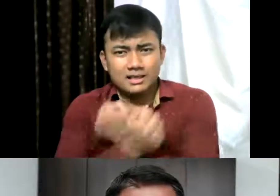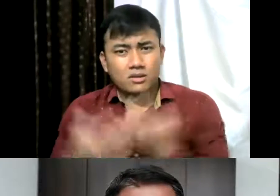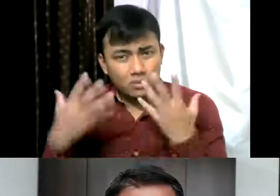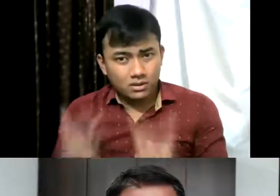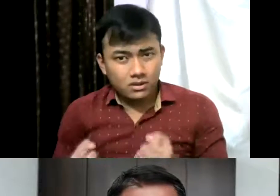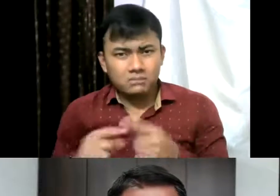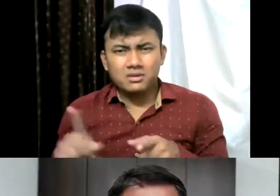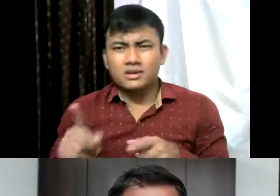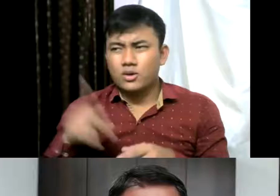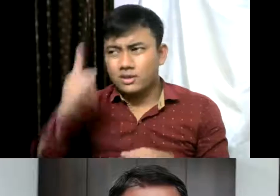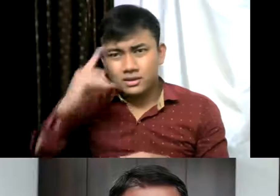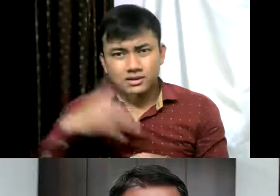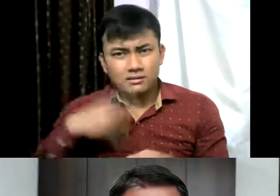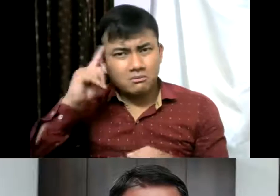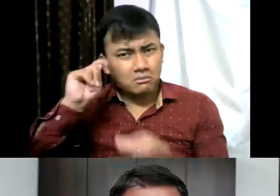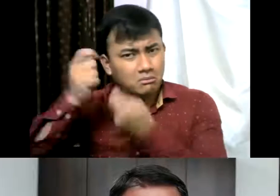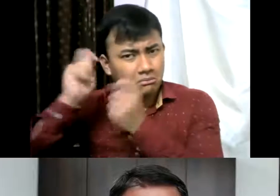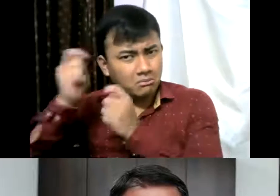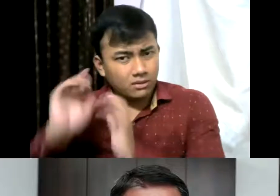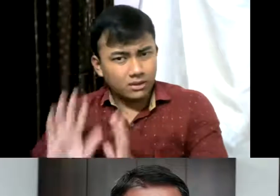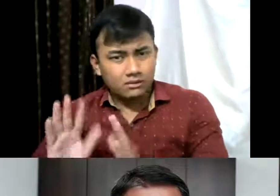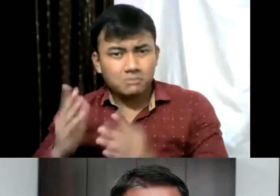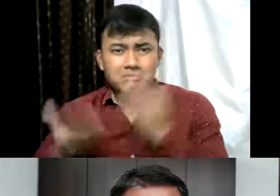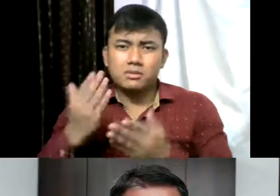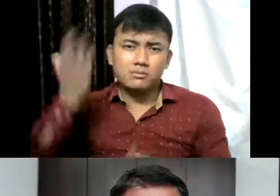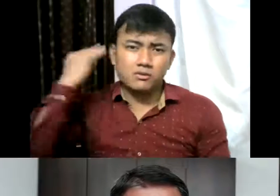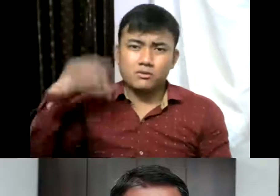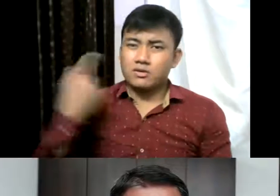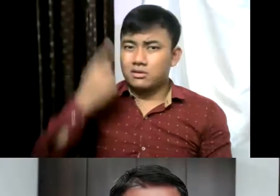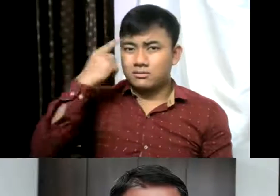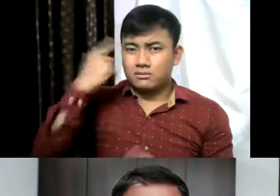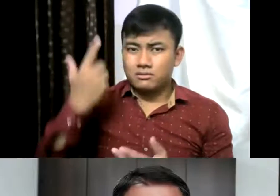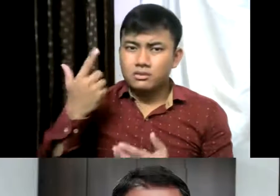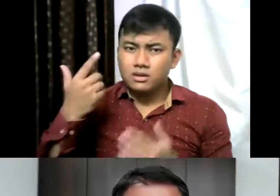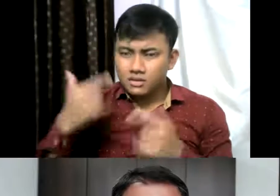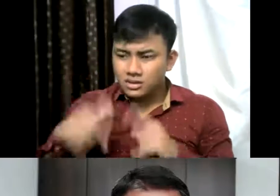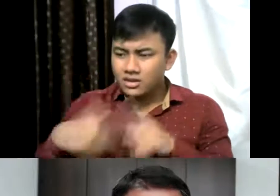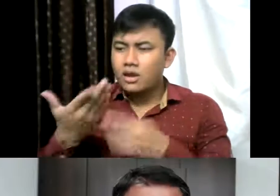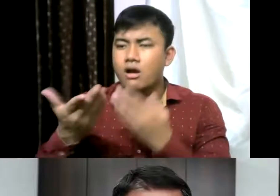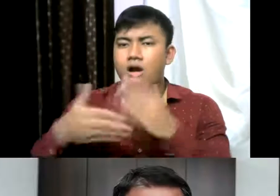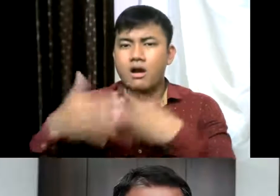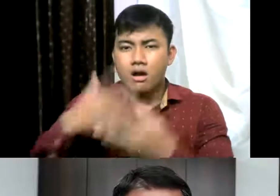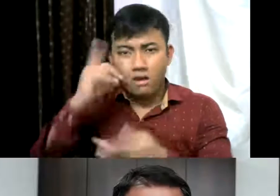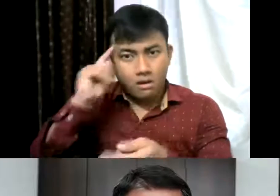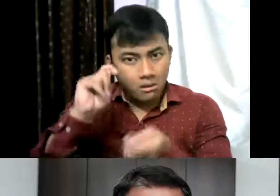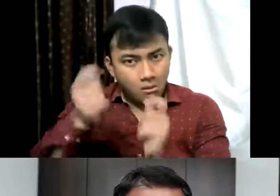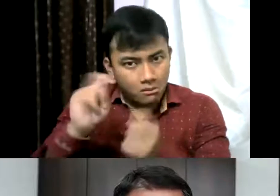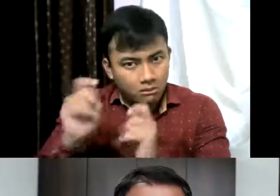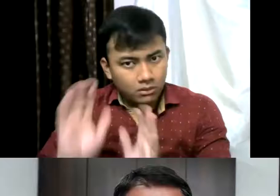same logic and norms of the society that we think that we have outdone or we have left them behind. That's our